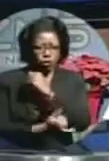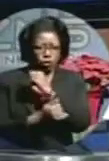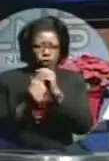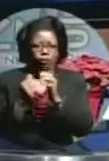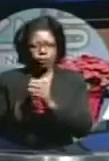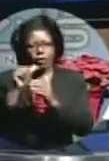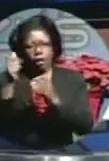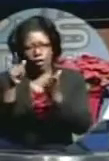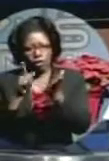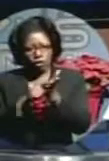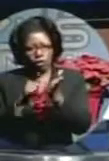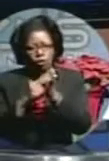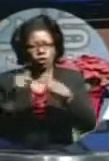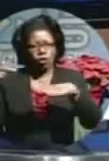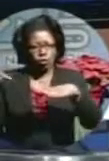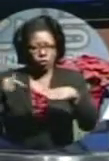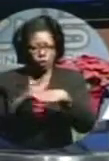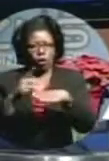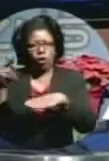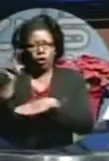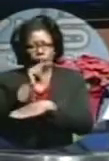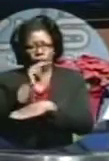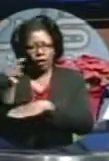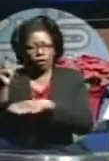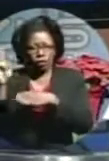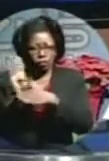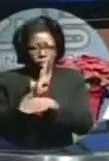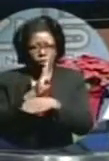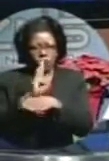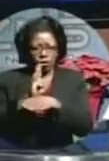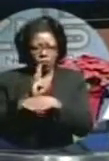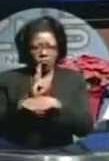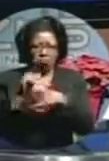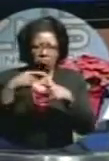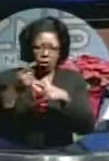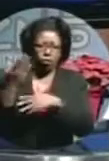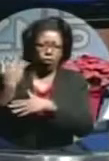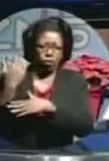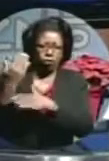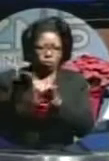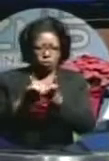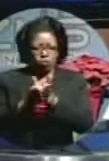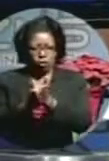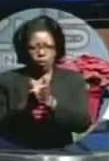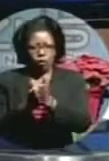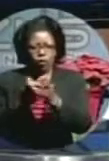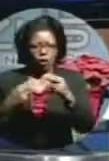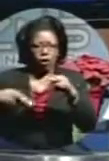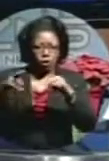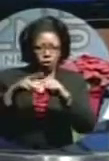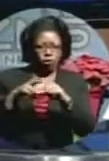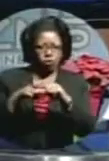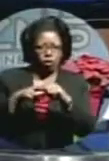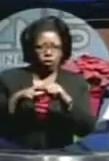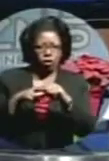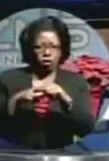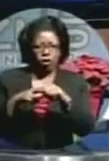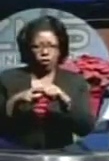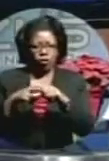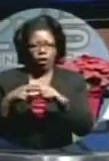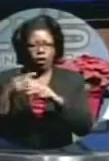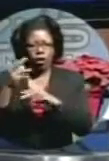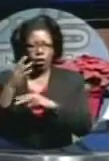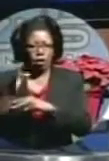the Port of Nassau will be busier than usual in the coming days as cruise passenger numbers are set to pick up during the fall and